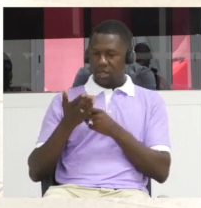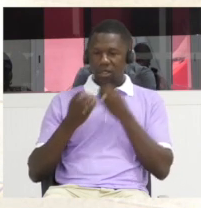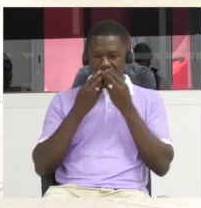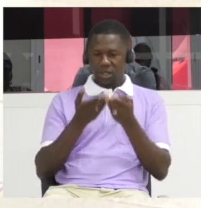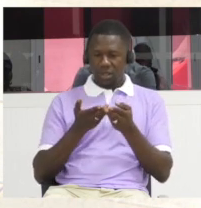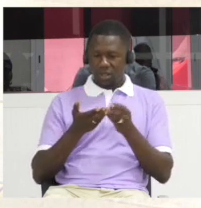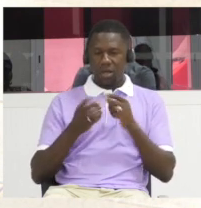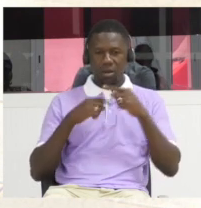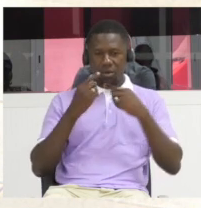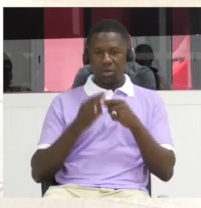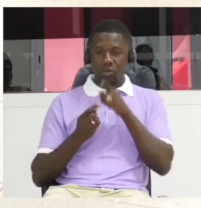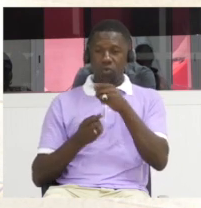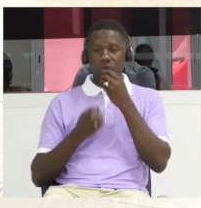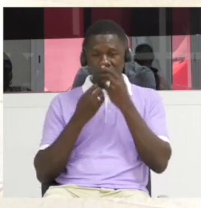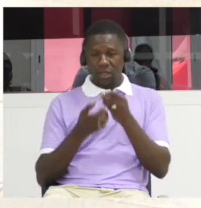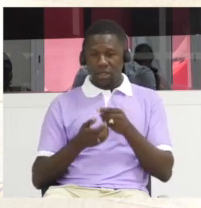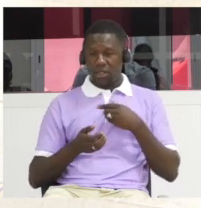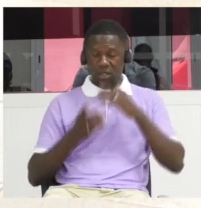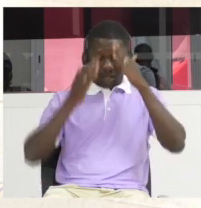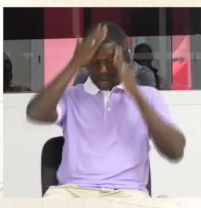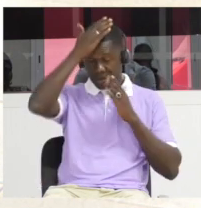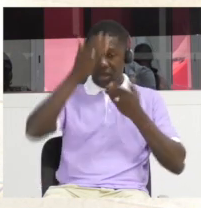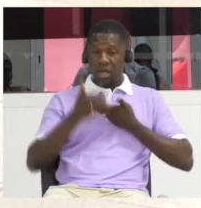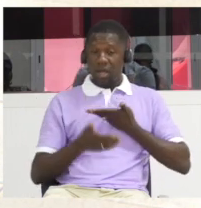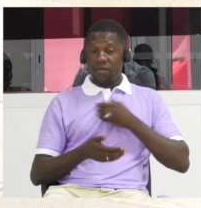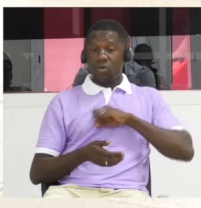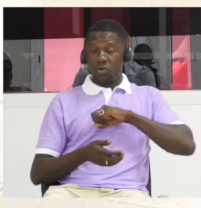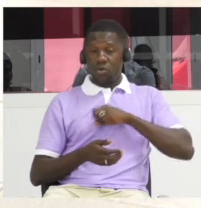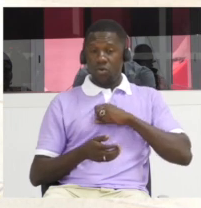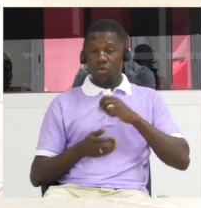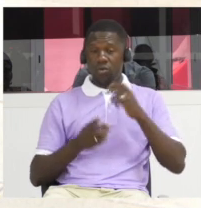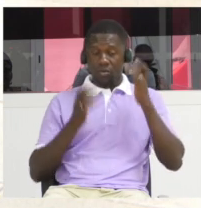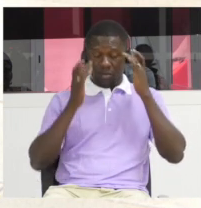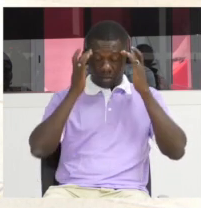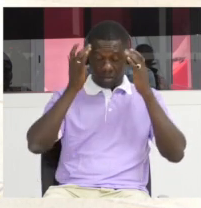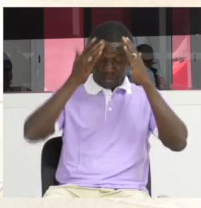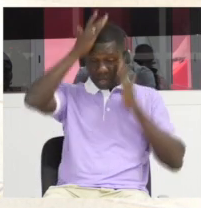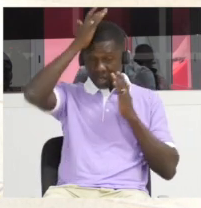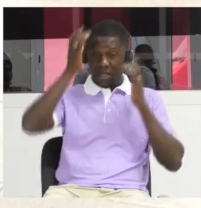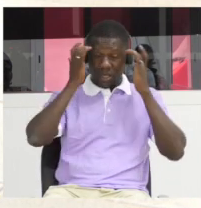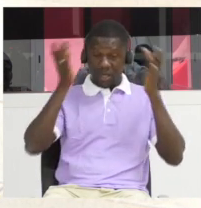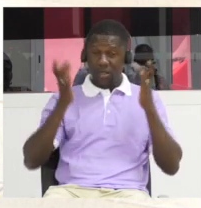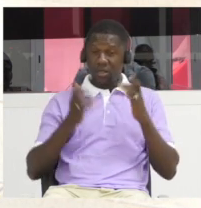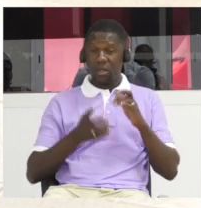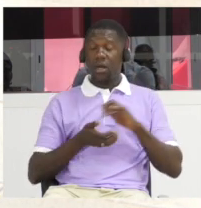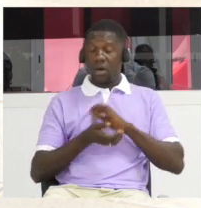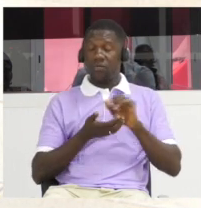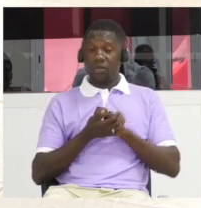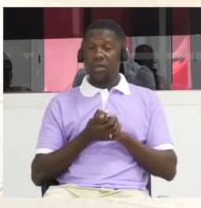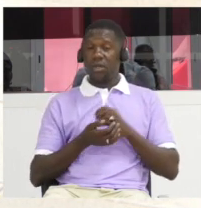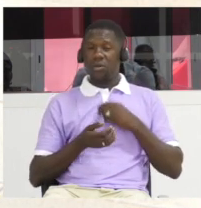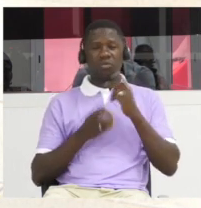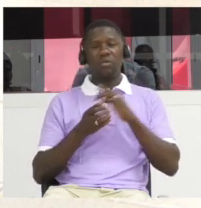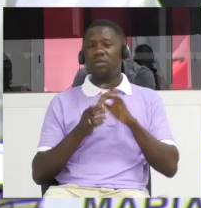"The army have its own military intelligence outfit, but it was skeletal at that time.